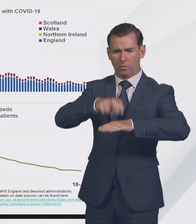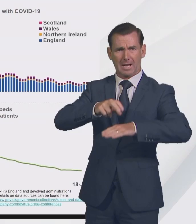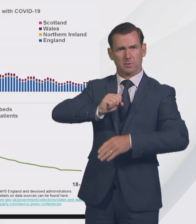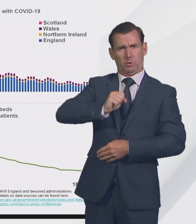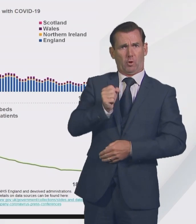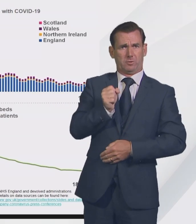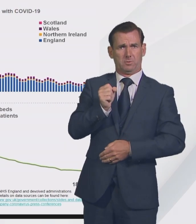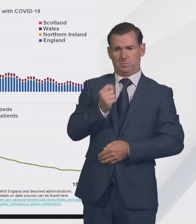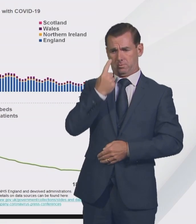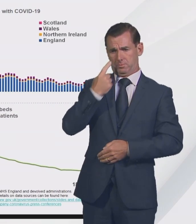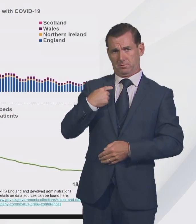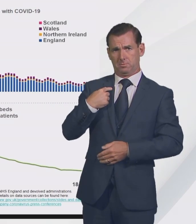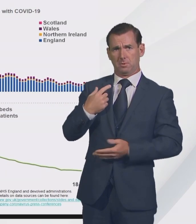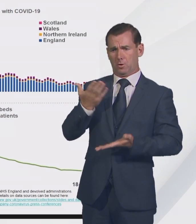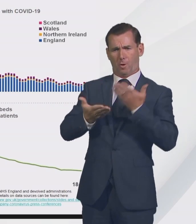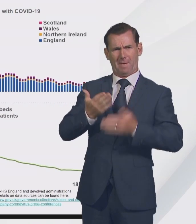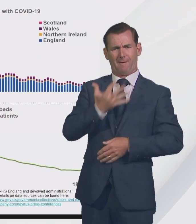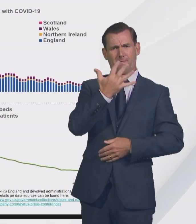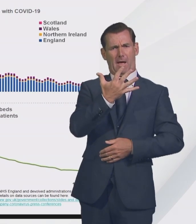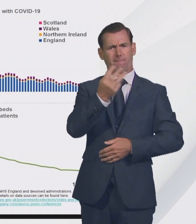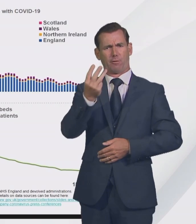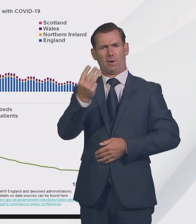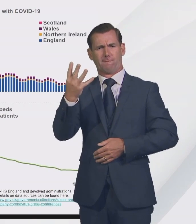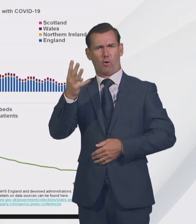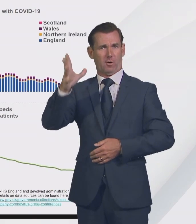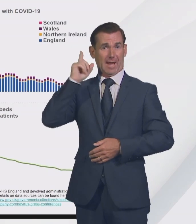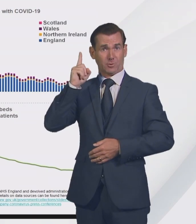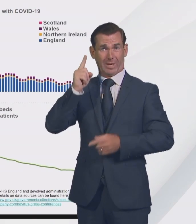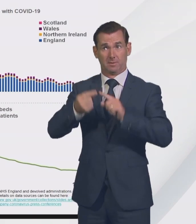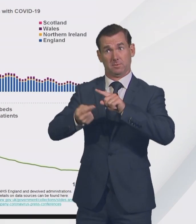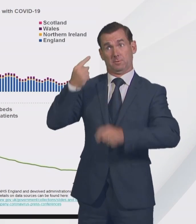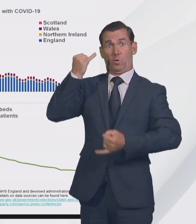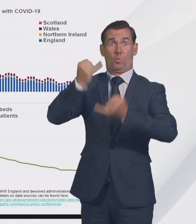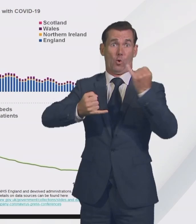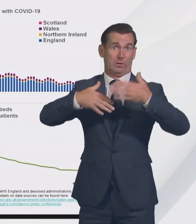from 534 a week earlier and down from a peak of